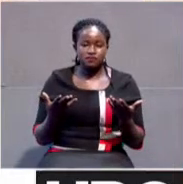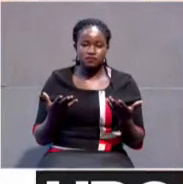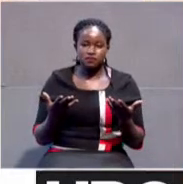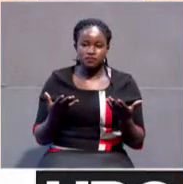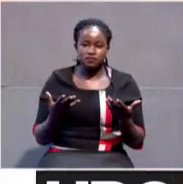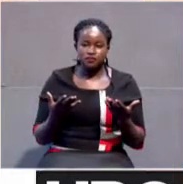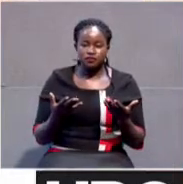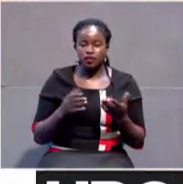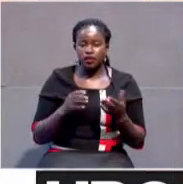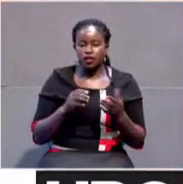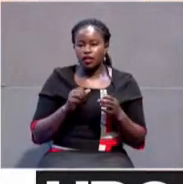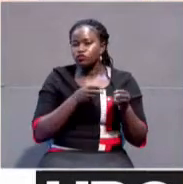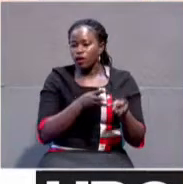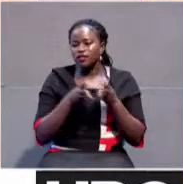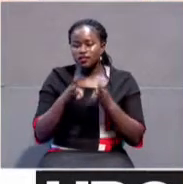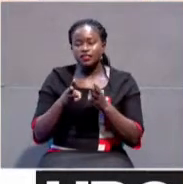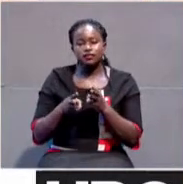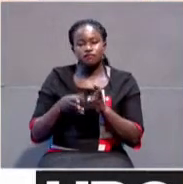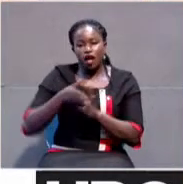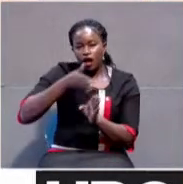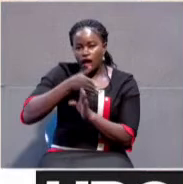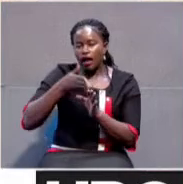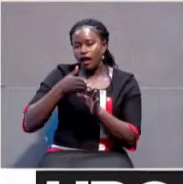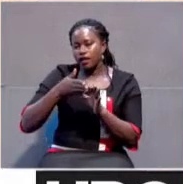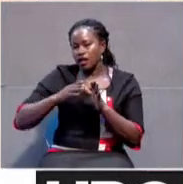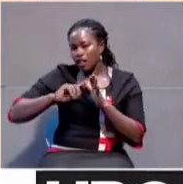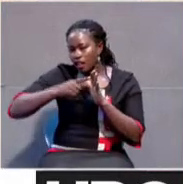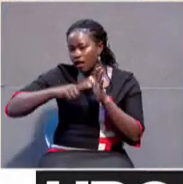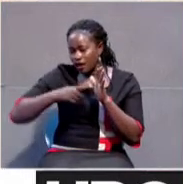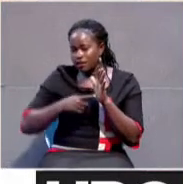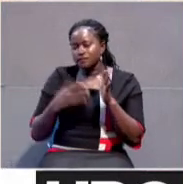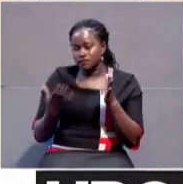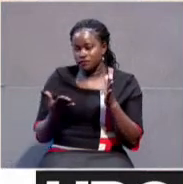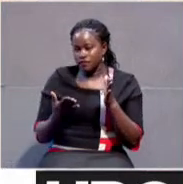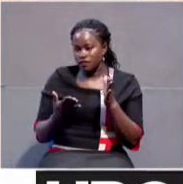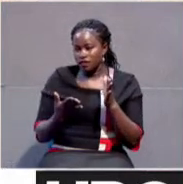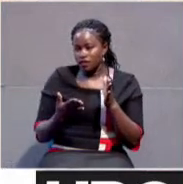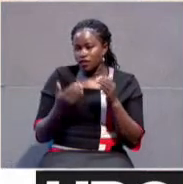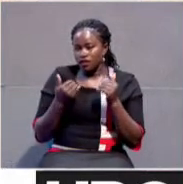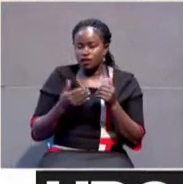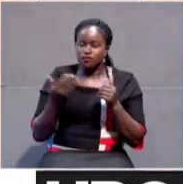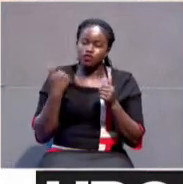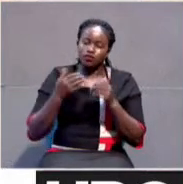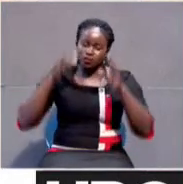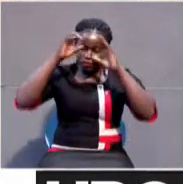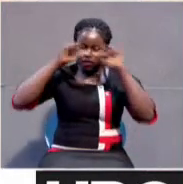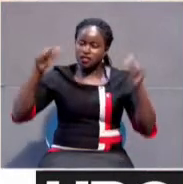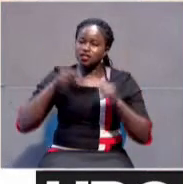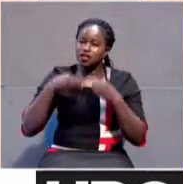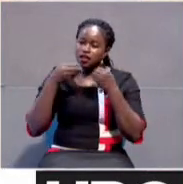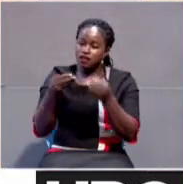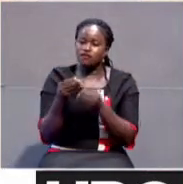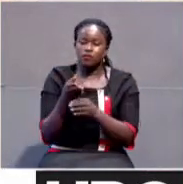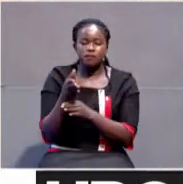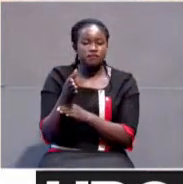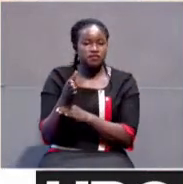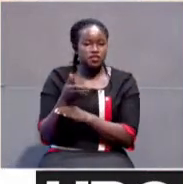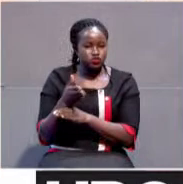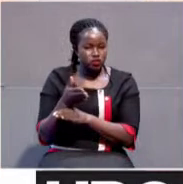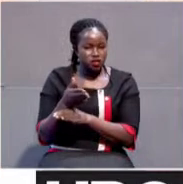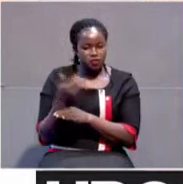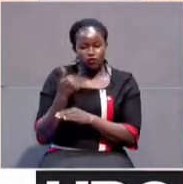the strategic guidelines that the President issued to the Ministry